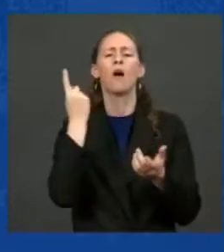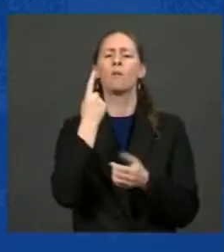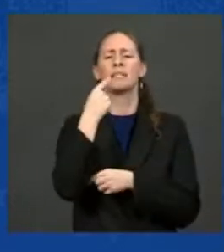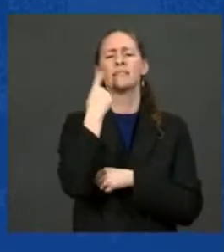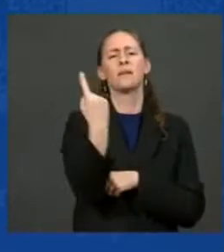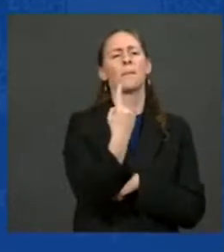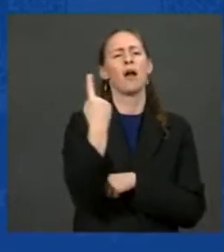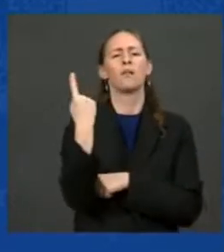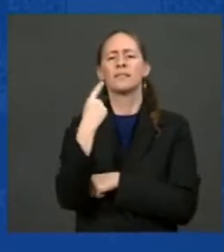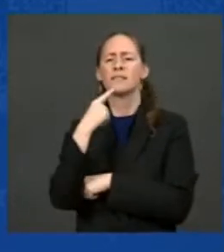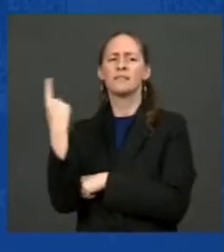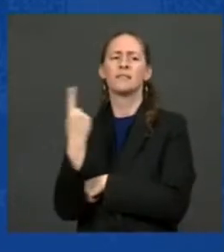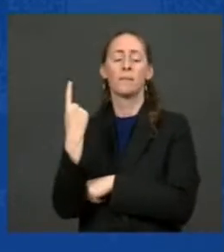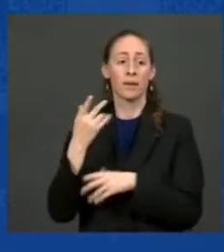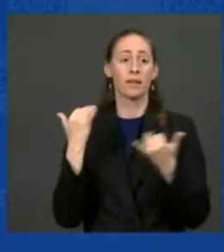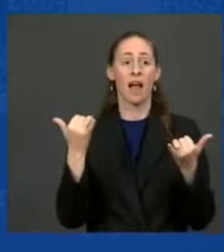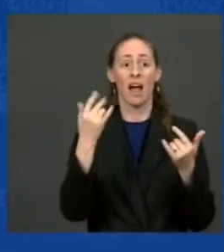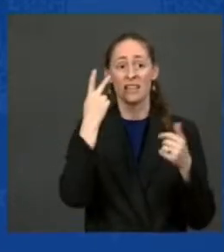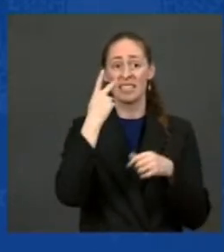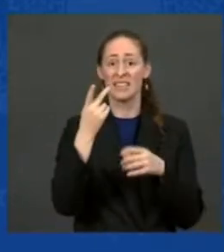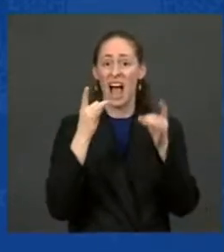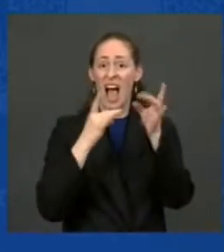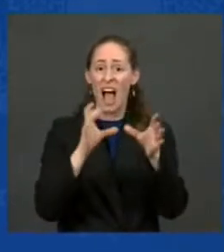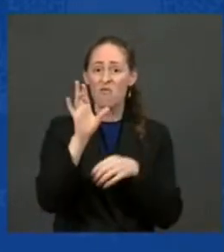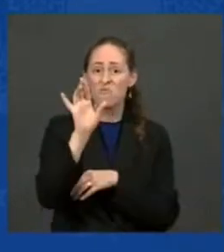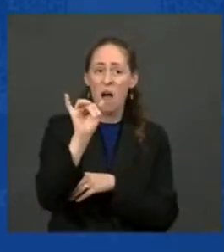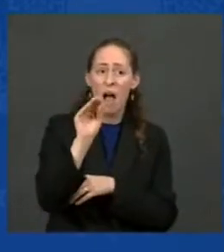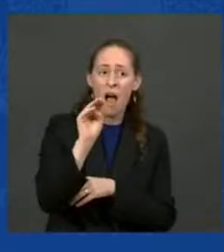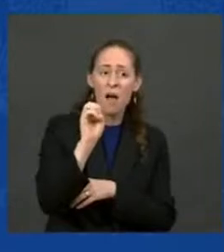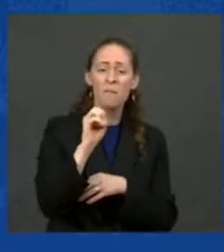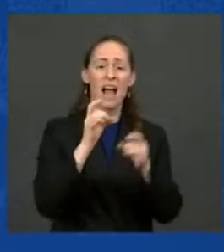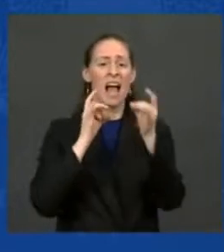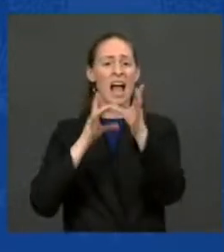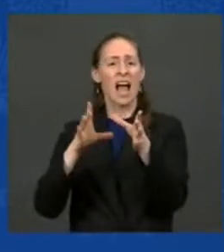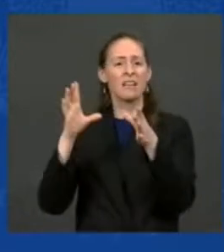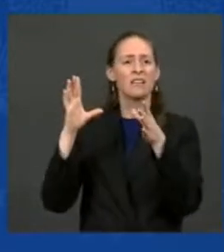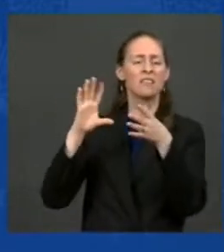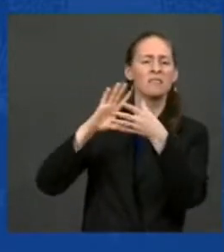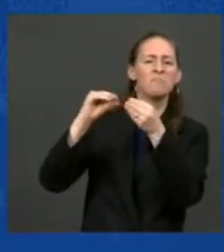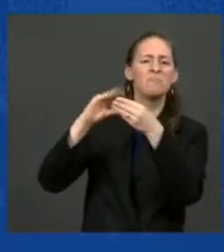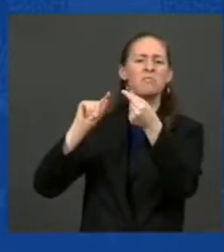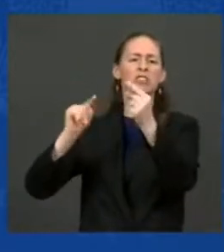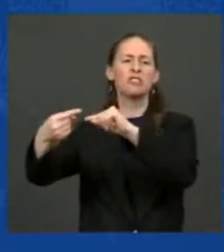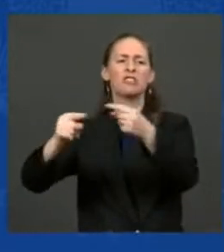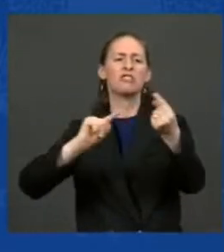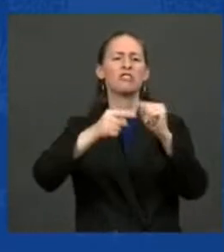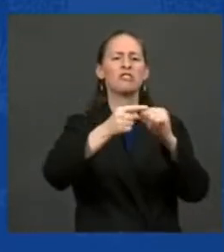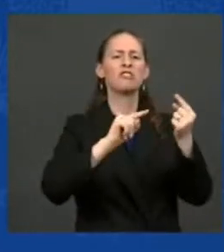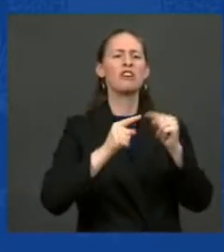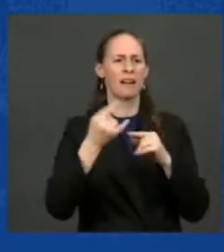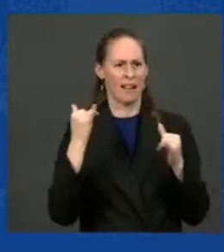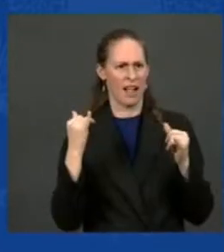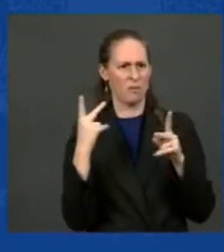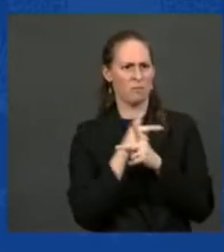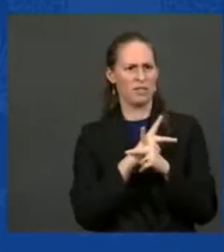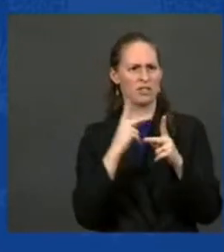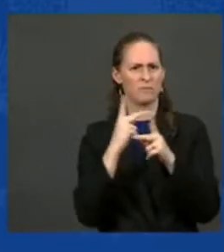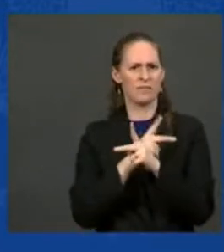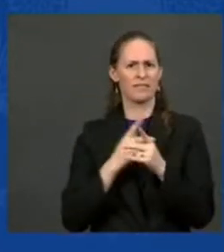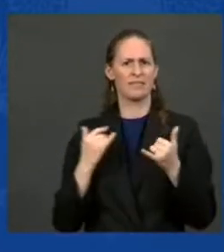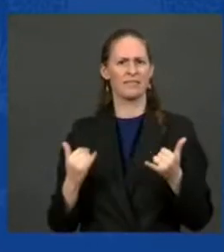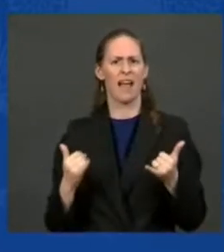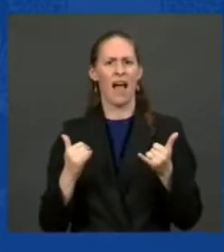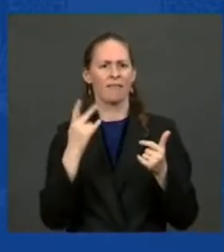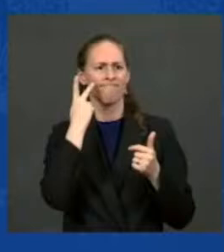Today, hate crimes and hate speech, as we all know, are on the rise. Supremacist groups are proliferating at home and around the globe